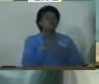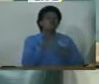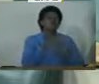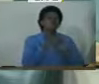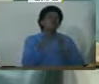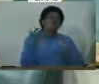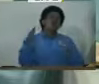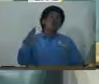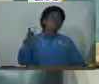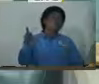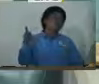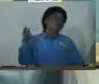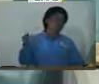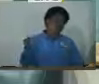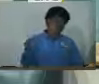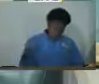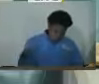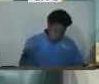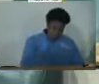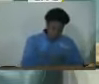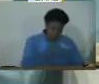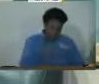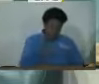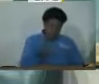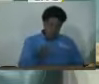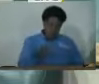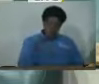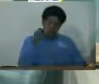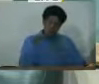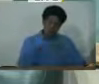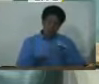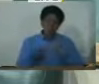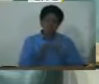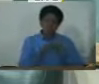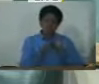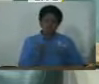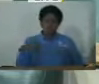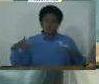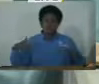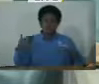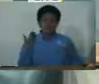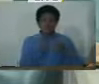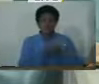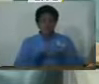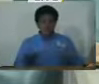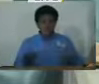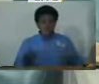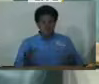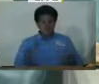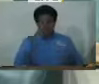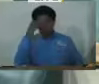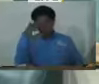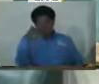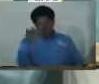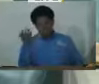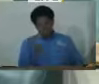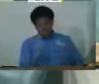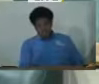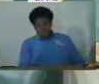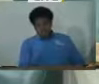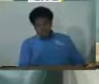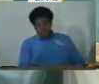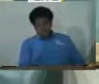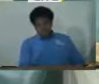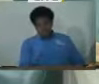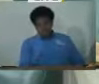The allegations made against the member, though unproven, are serious